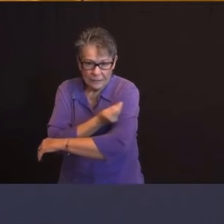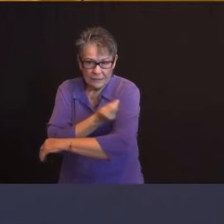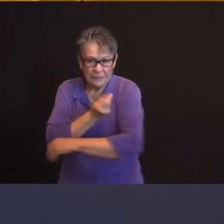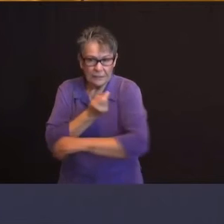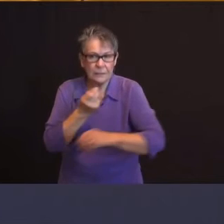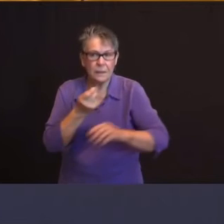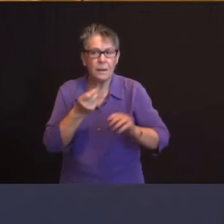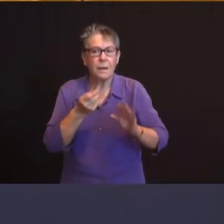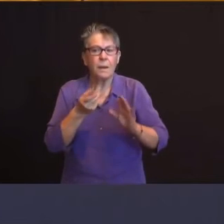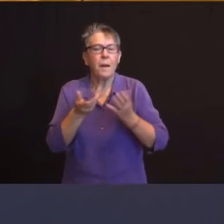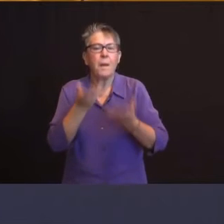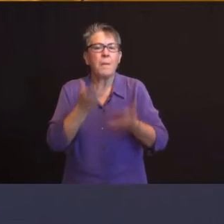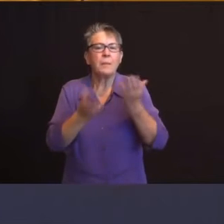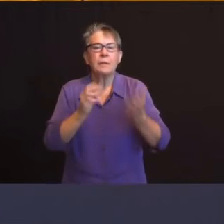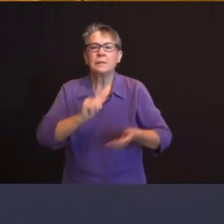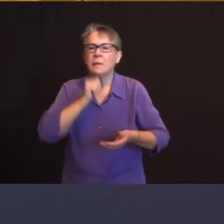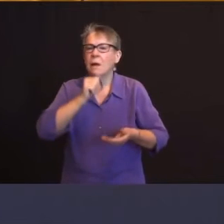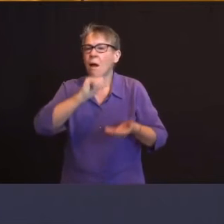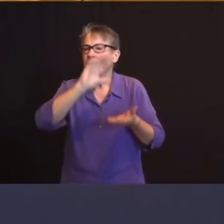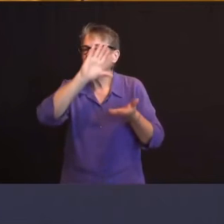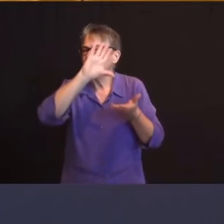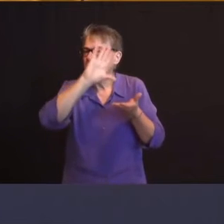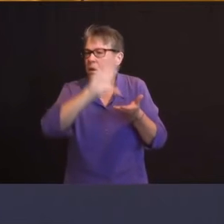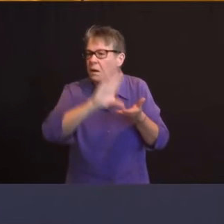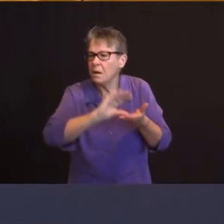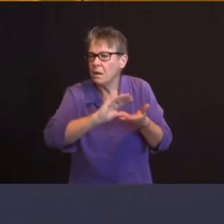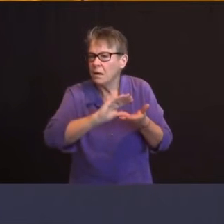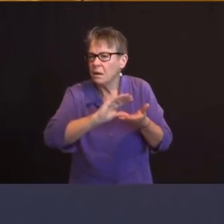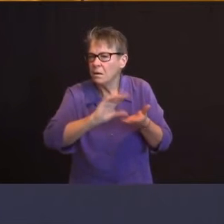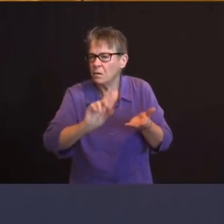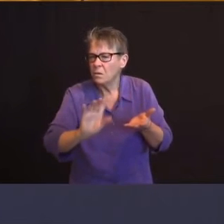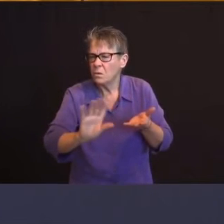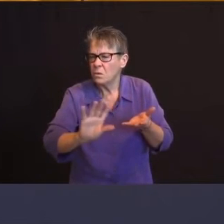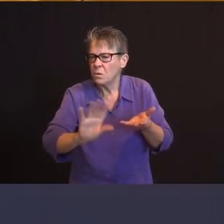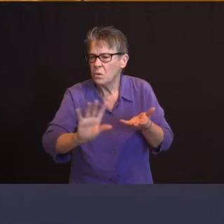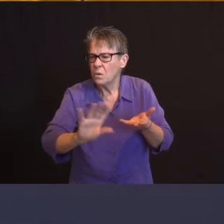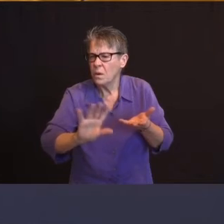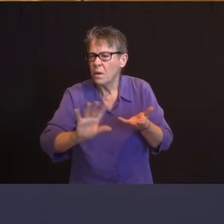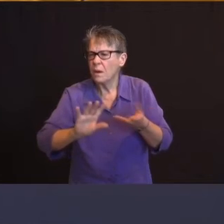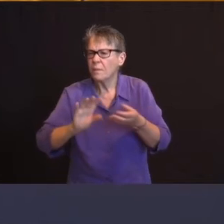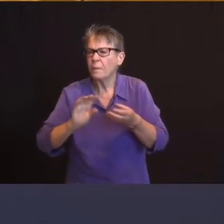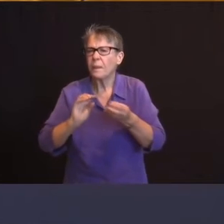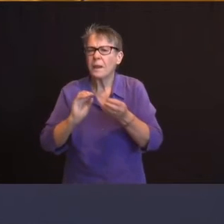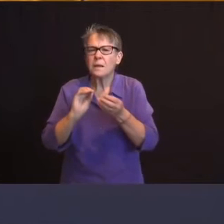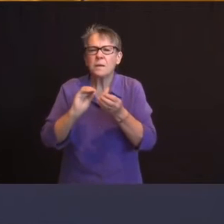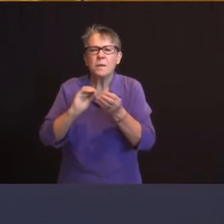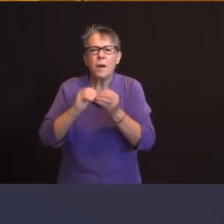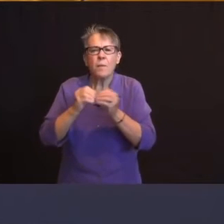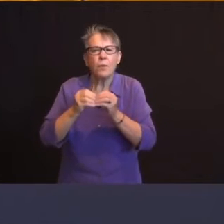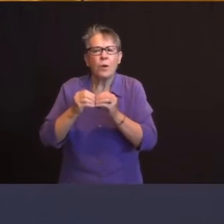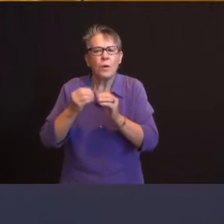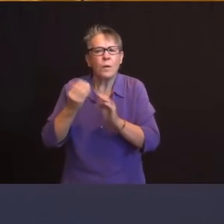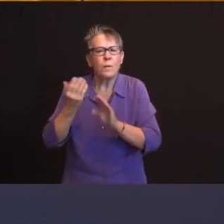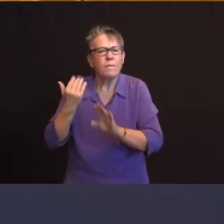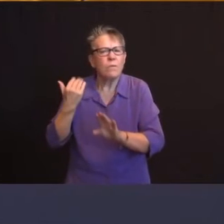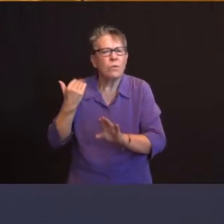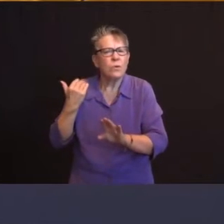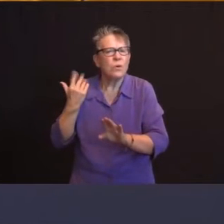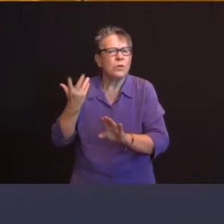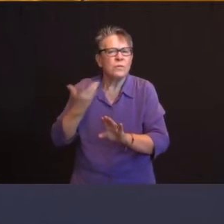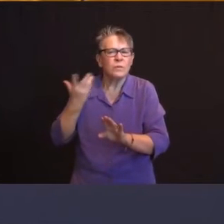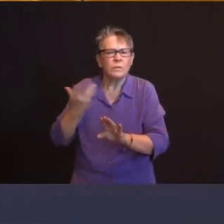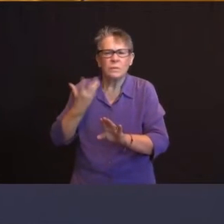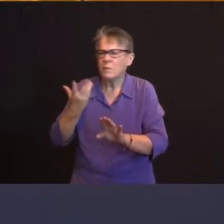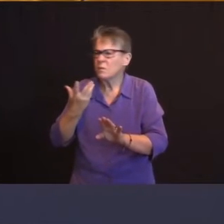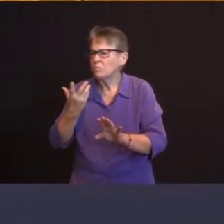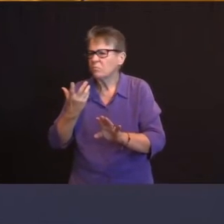an allocation. The numbers I have been speaking to a couple of weeks ago were about the December allocation